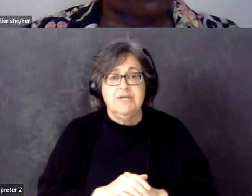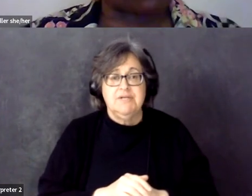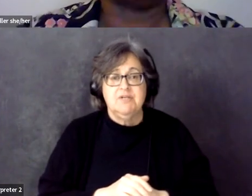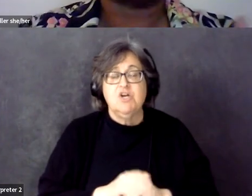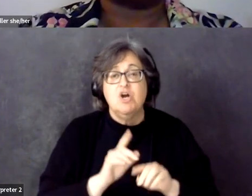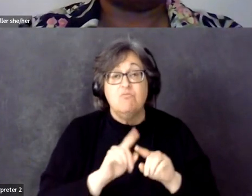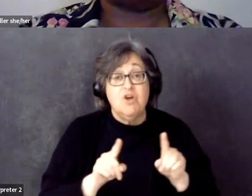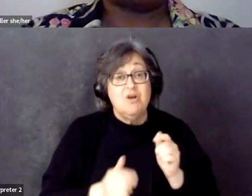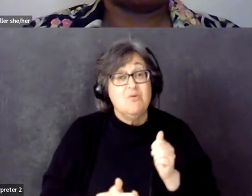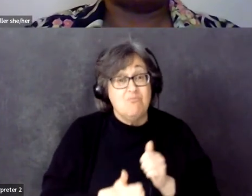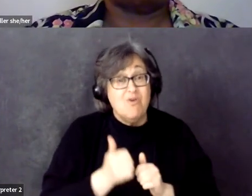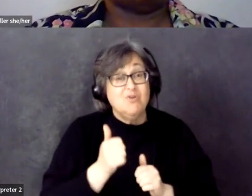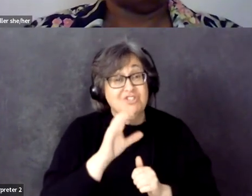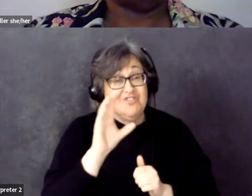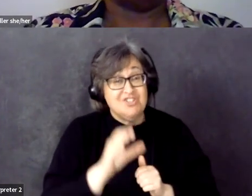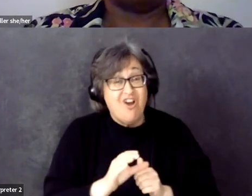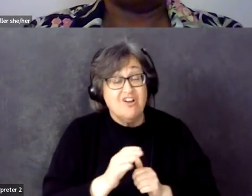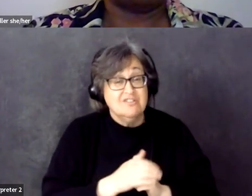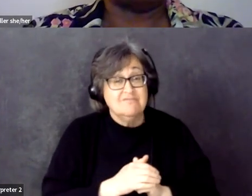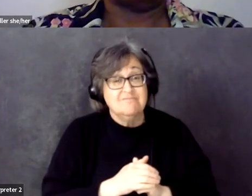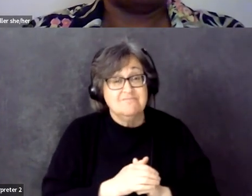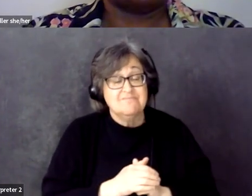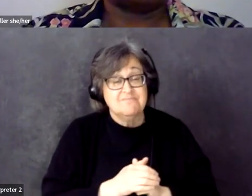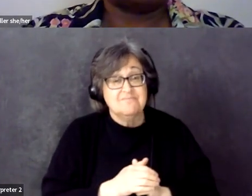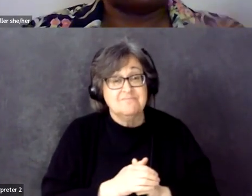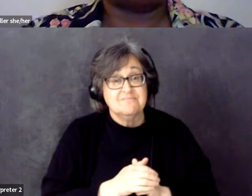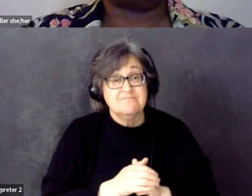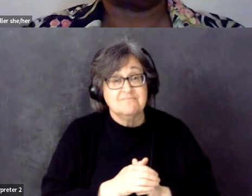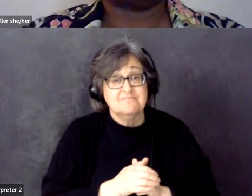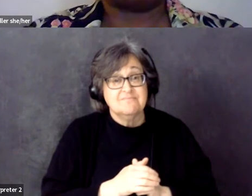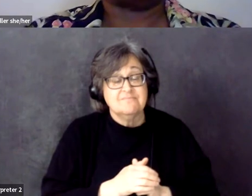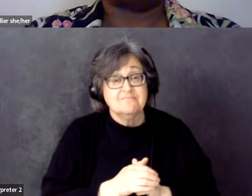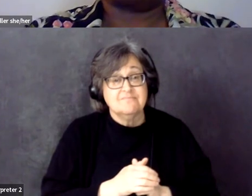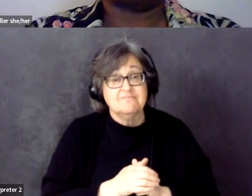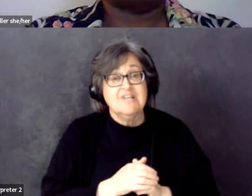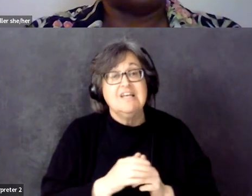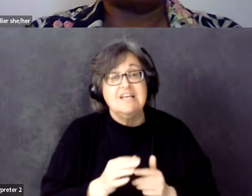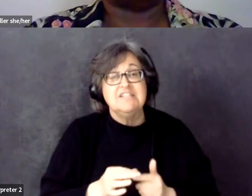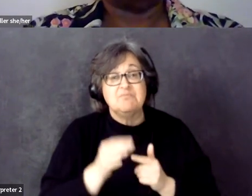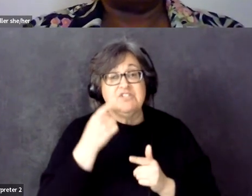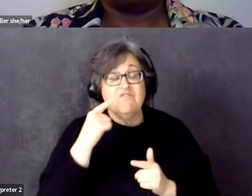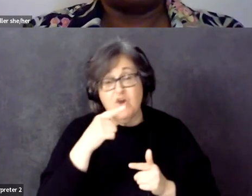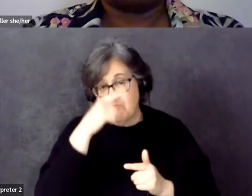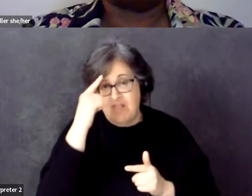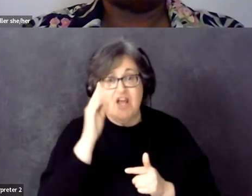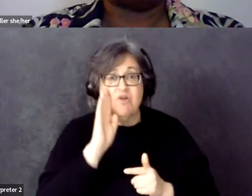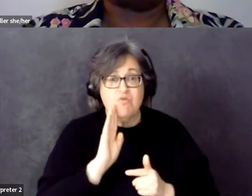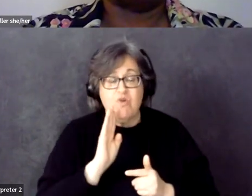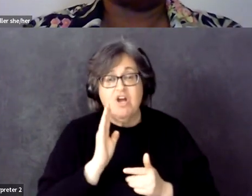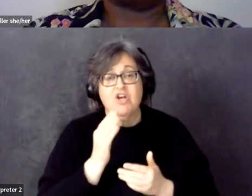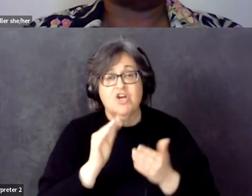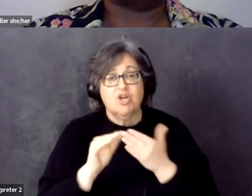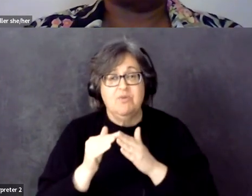But for the majority of Chicago, and especially for Black and Brown communities and